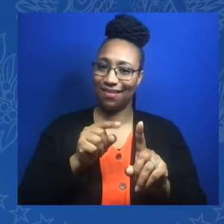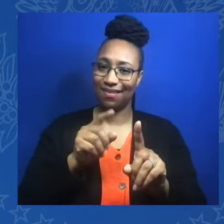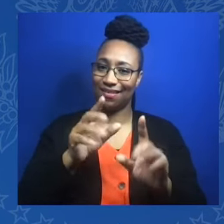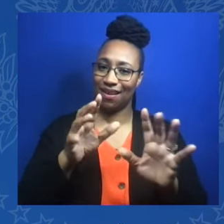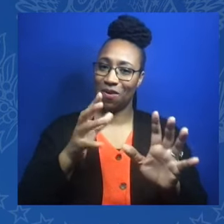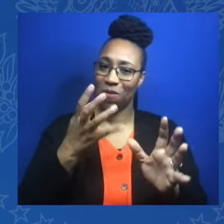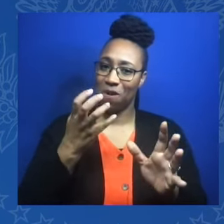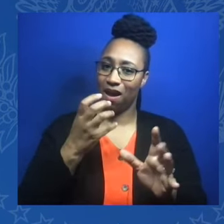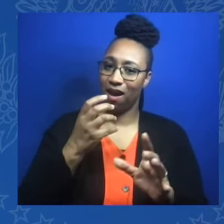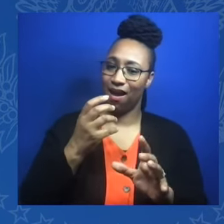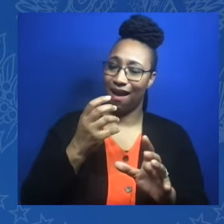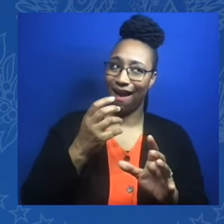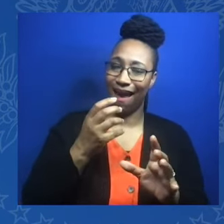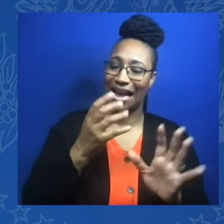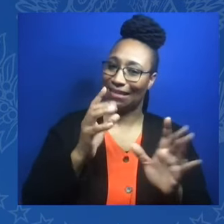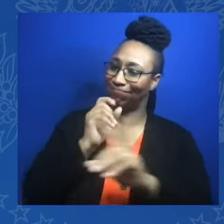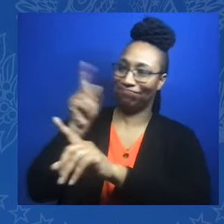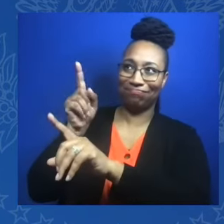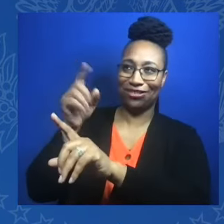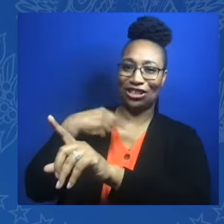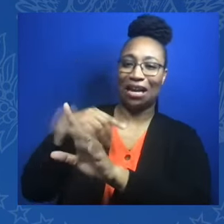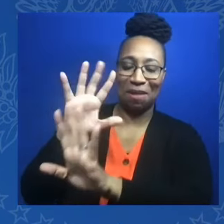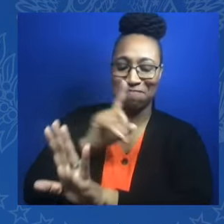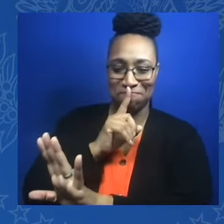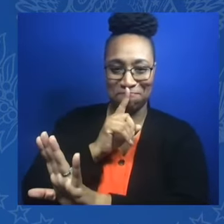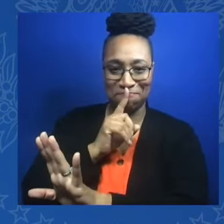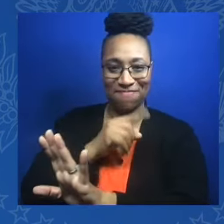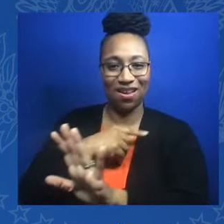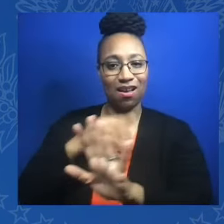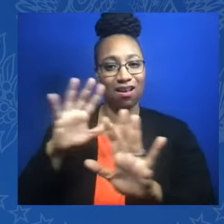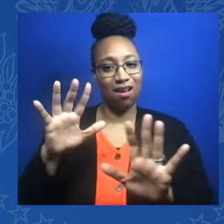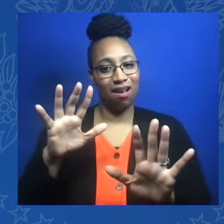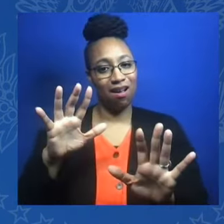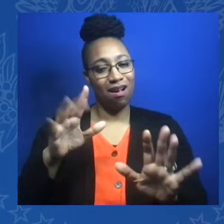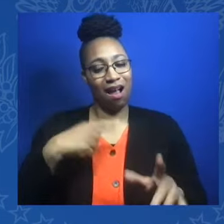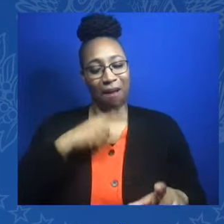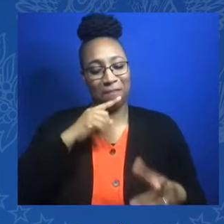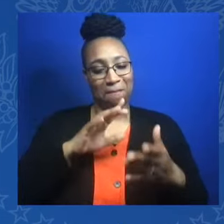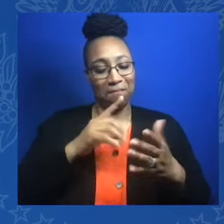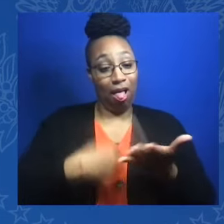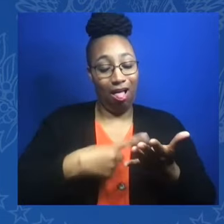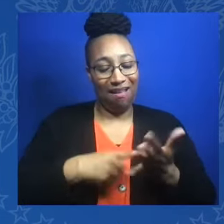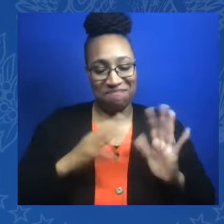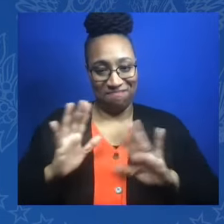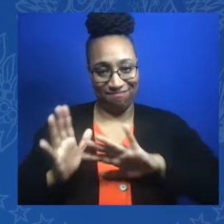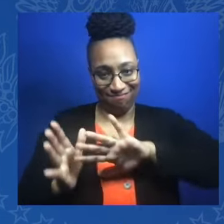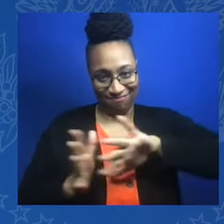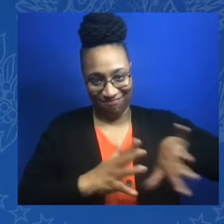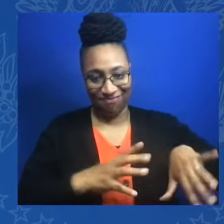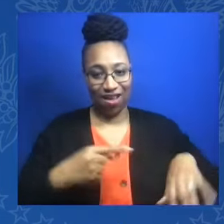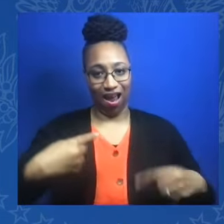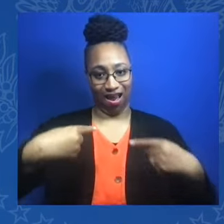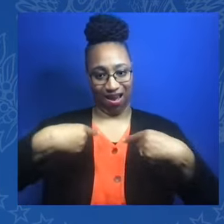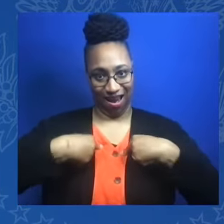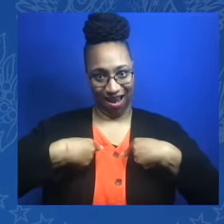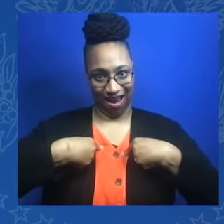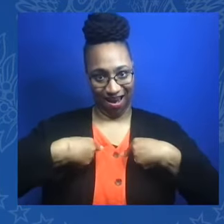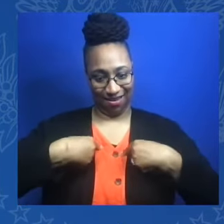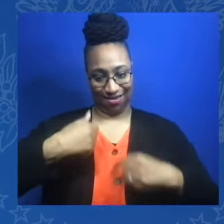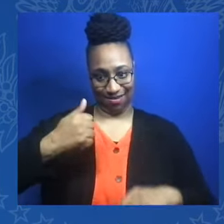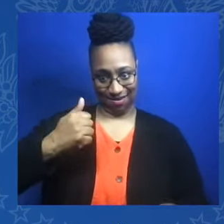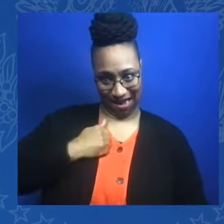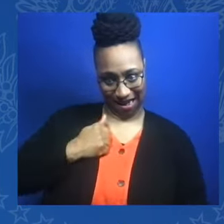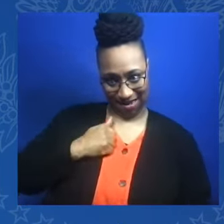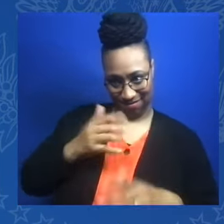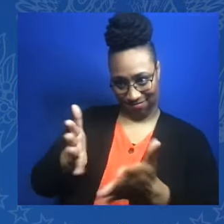about China. I won't get into that yet. I applaud Canada for stepping up with similar programs, opening new legal pathways for 1,500 migrants